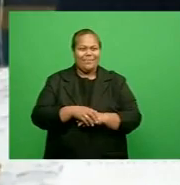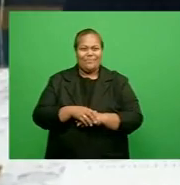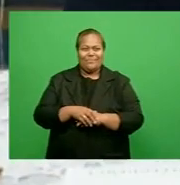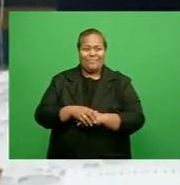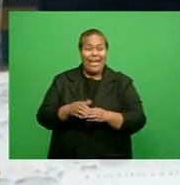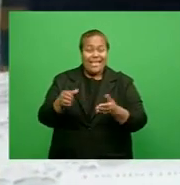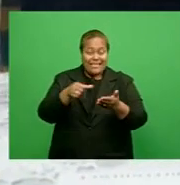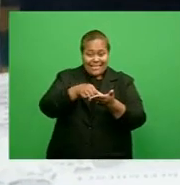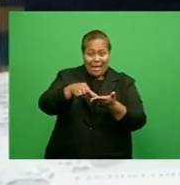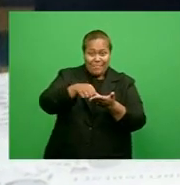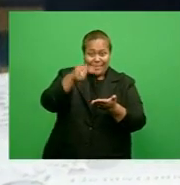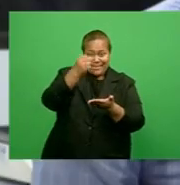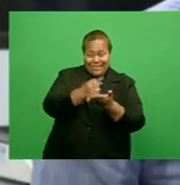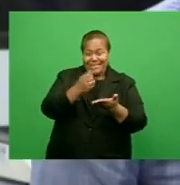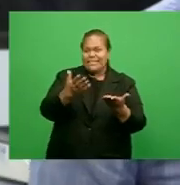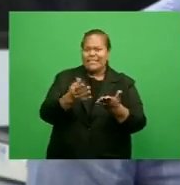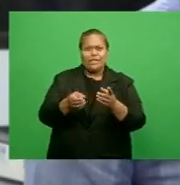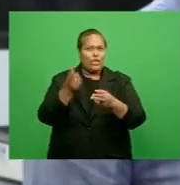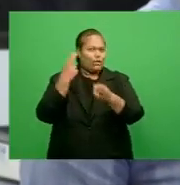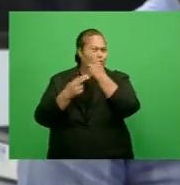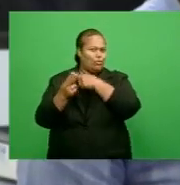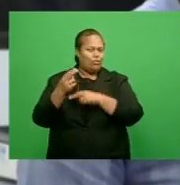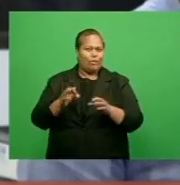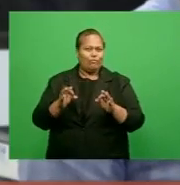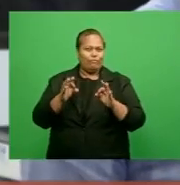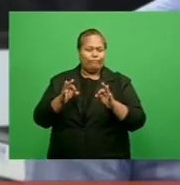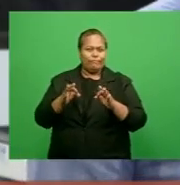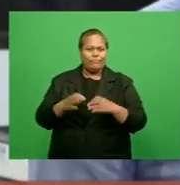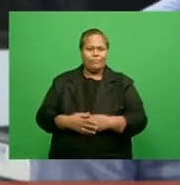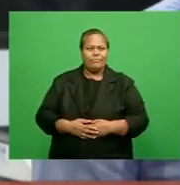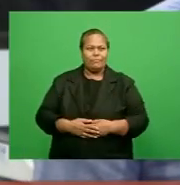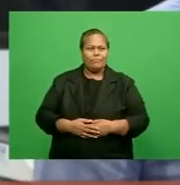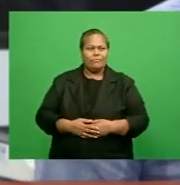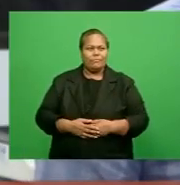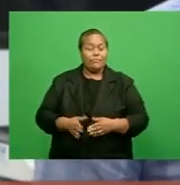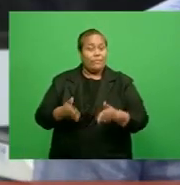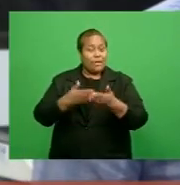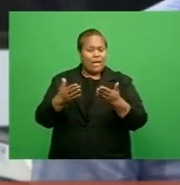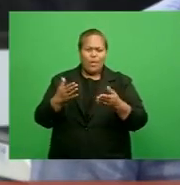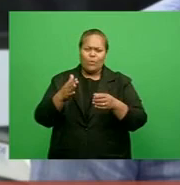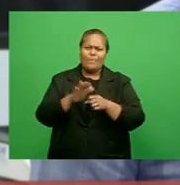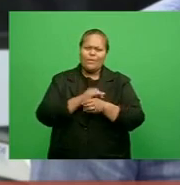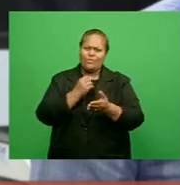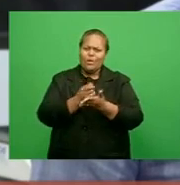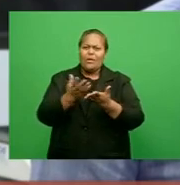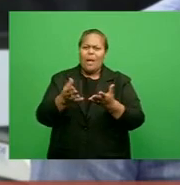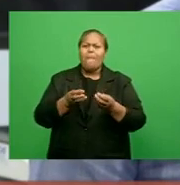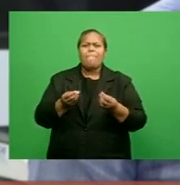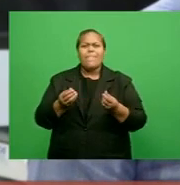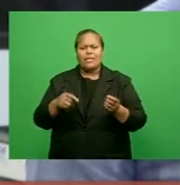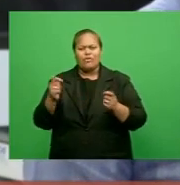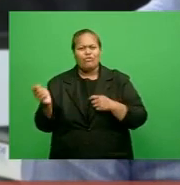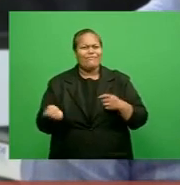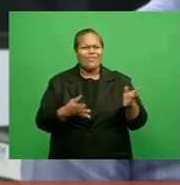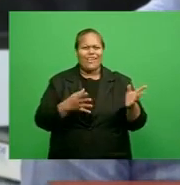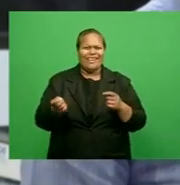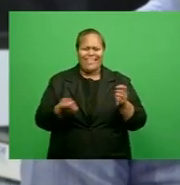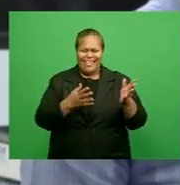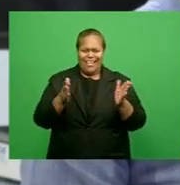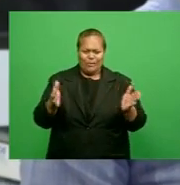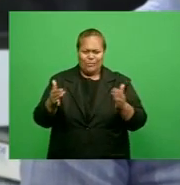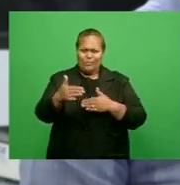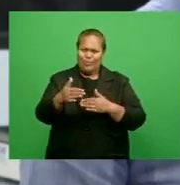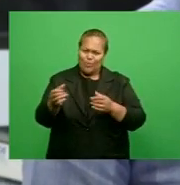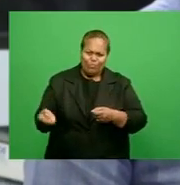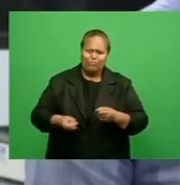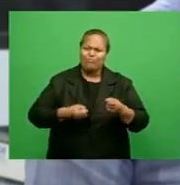historic piece. We ensure you that your love letters and the money transfer will be delivered safely to right